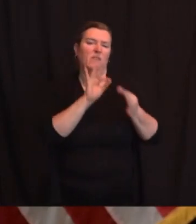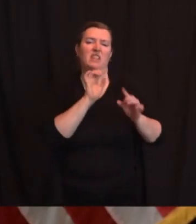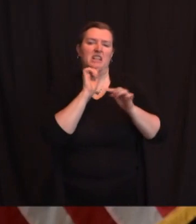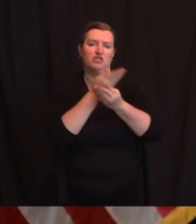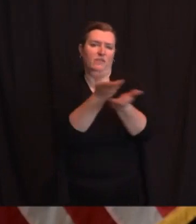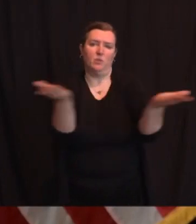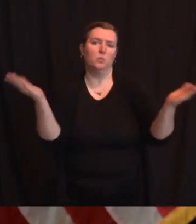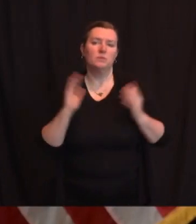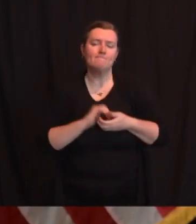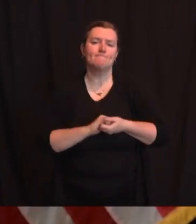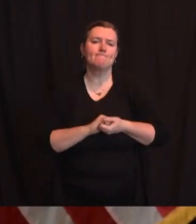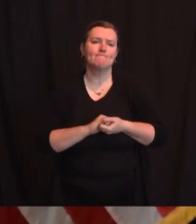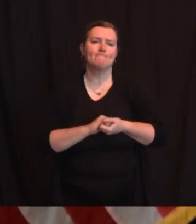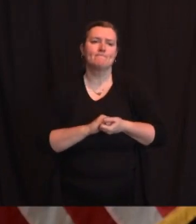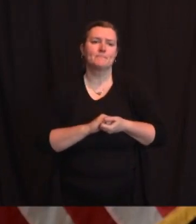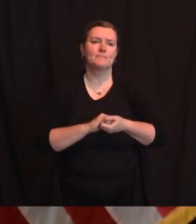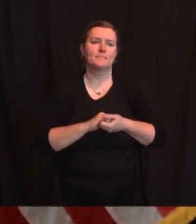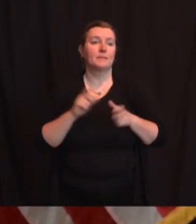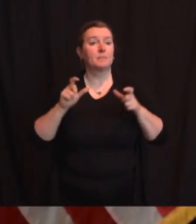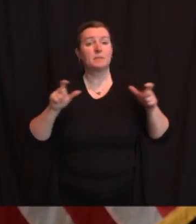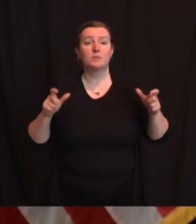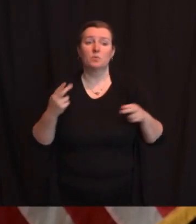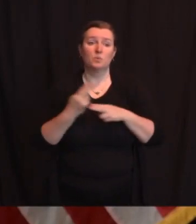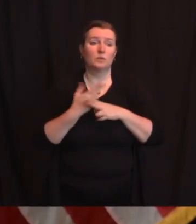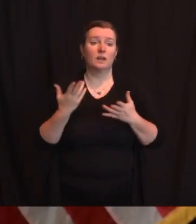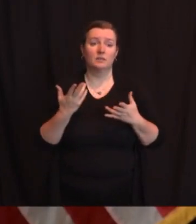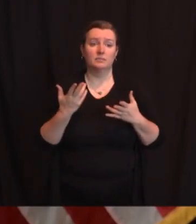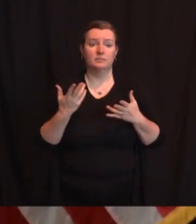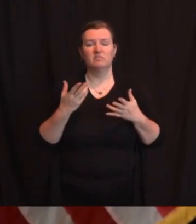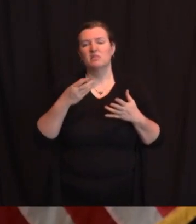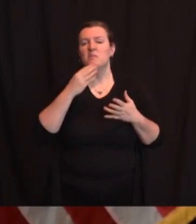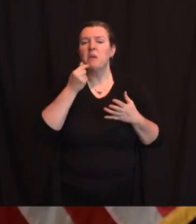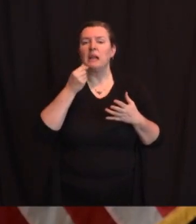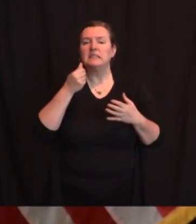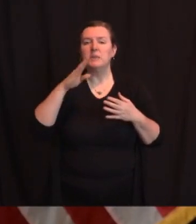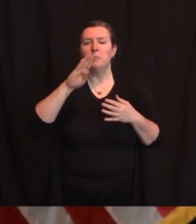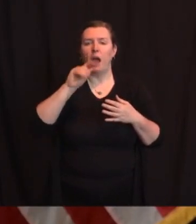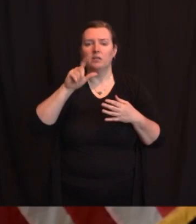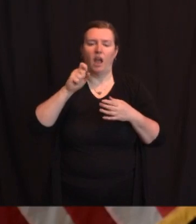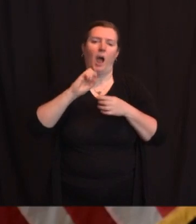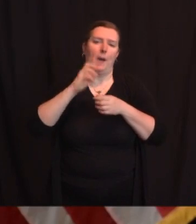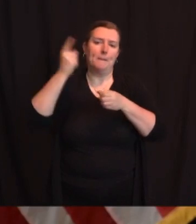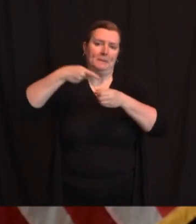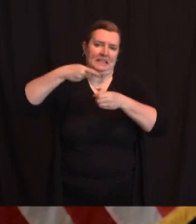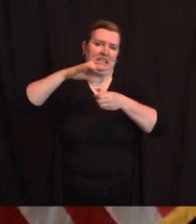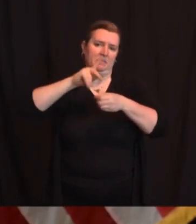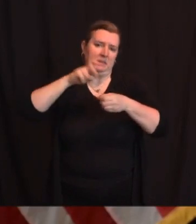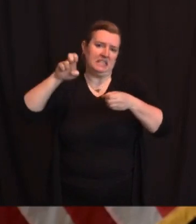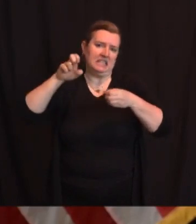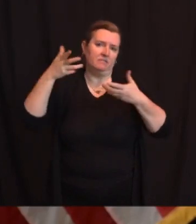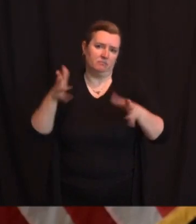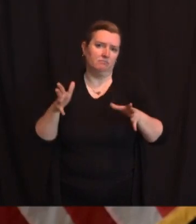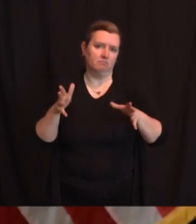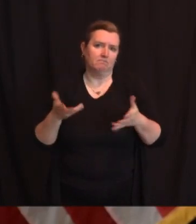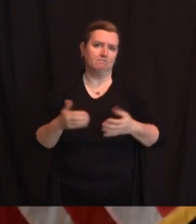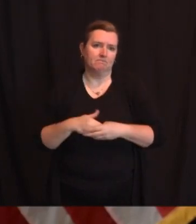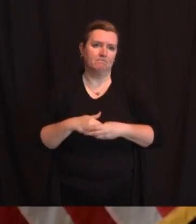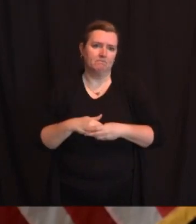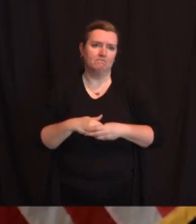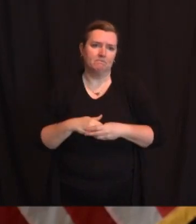consequence of people using plastic bottles is not an appetizing outcome. So bear with